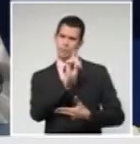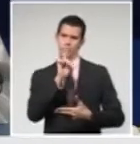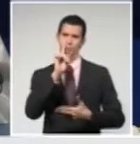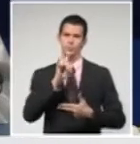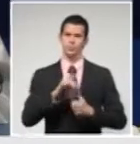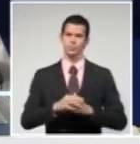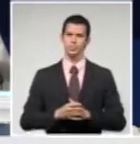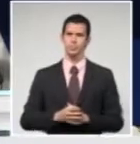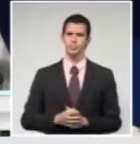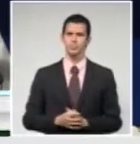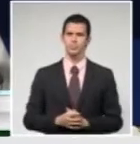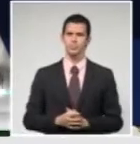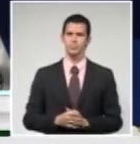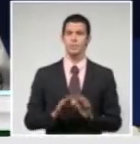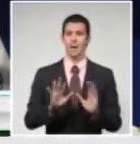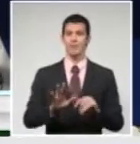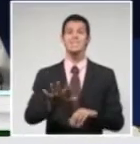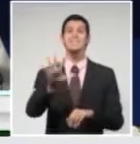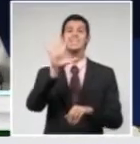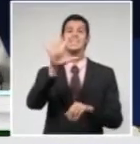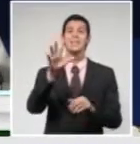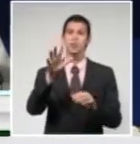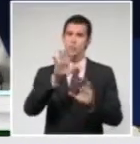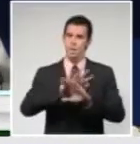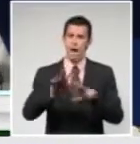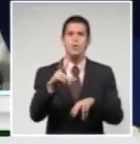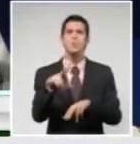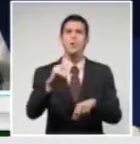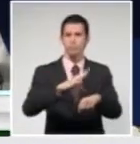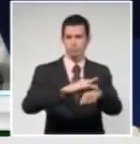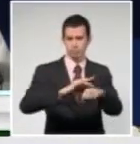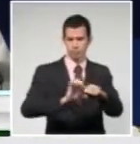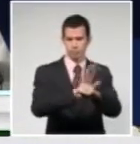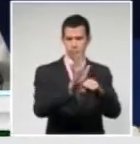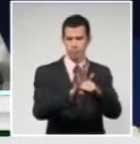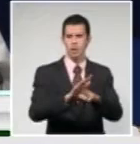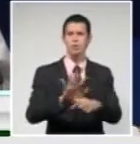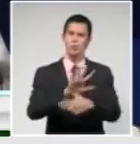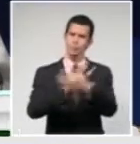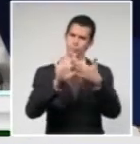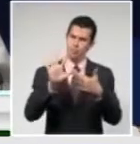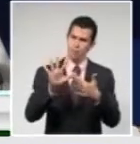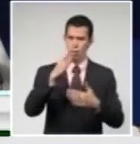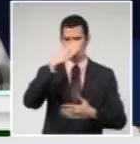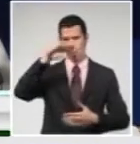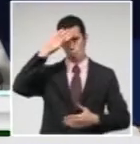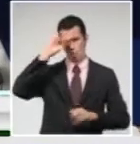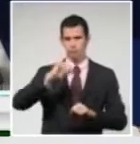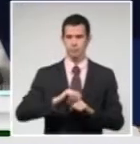contacts, and the result of local transmission. This means that